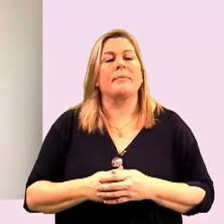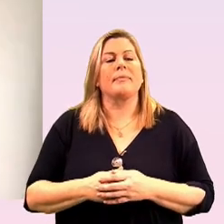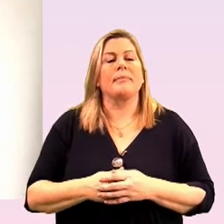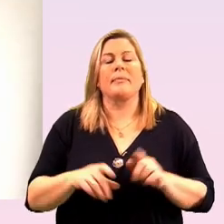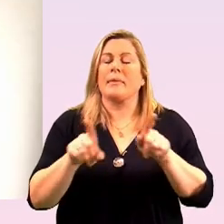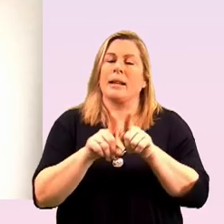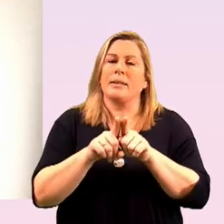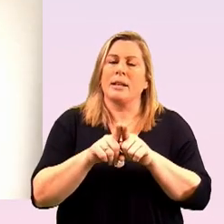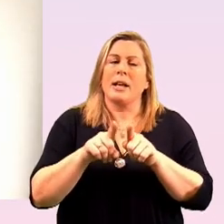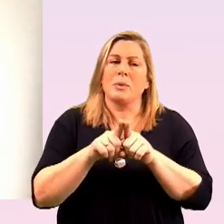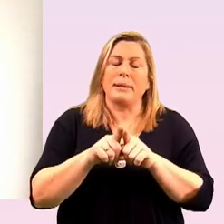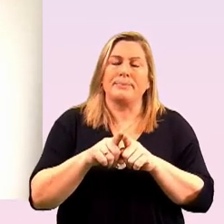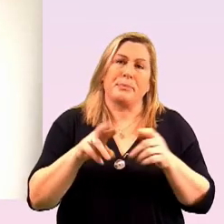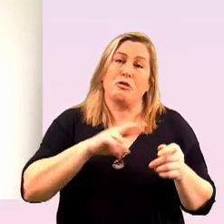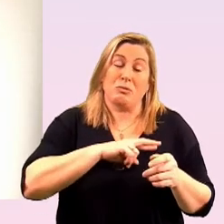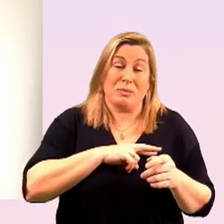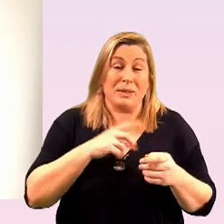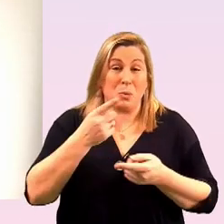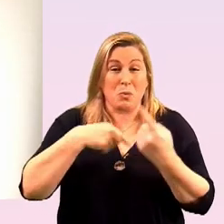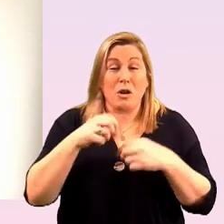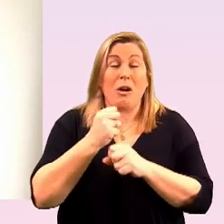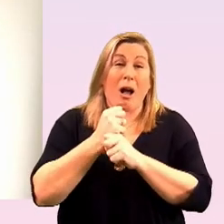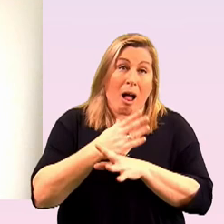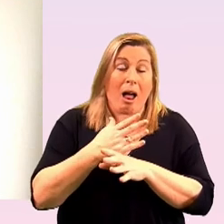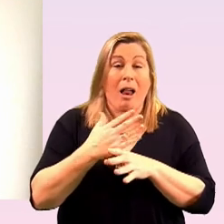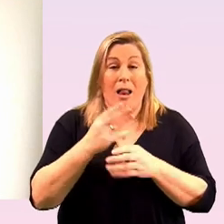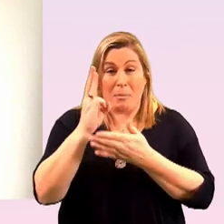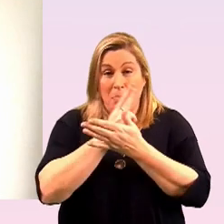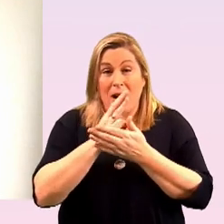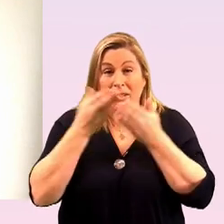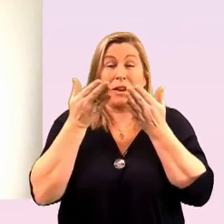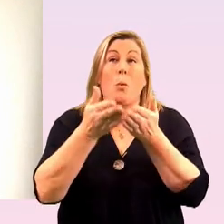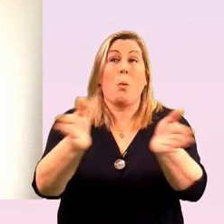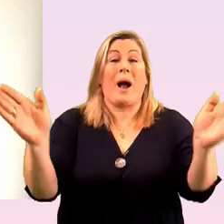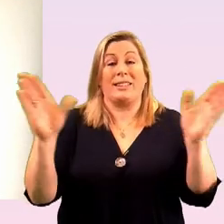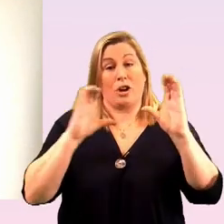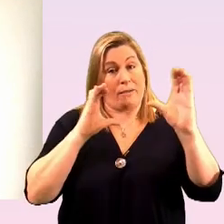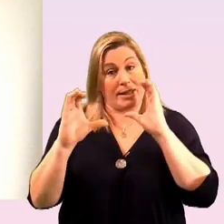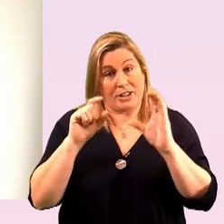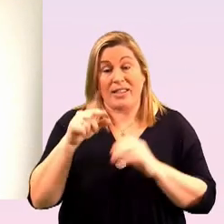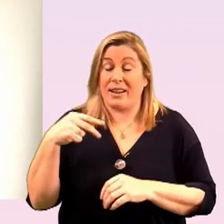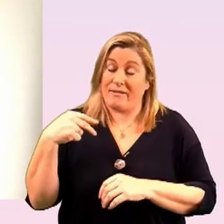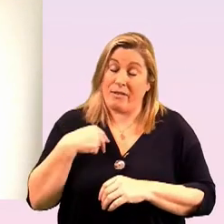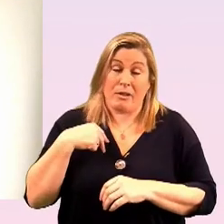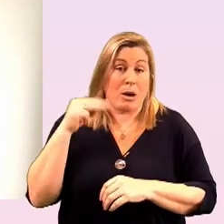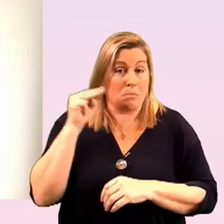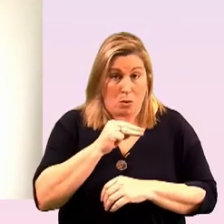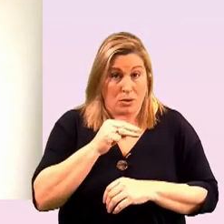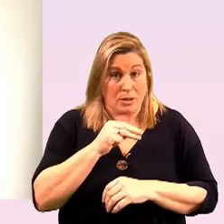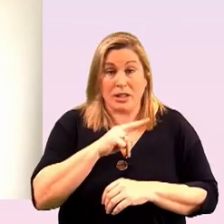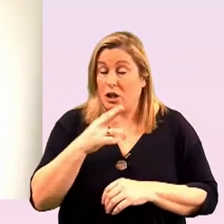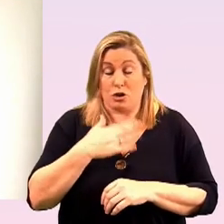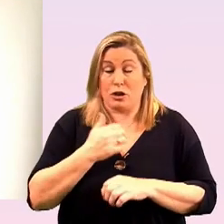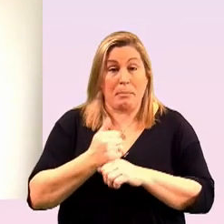you know, at the end of the day, we're all part of a wider conversation. That's really important in terms of helping ourselves and also